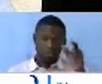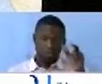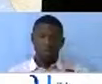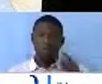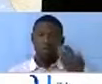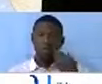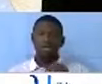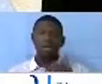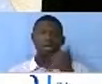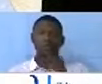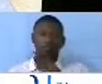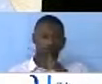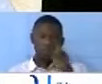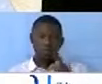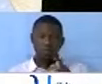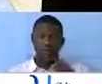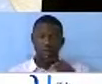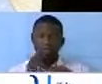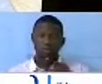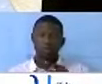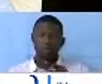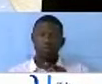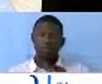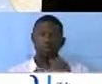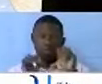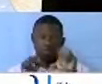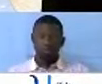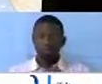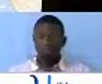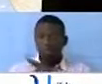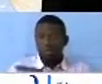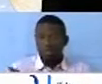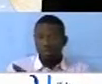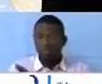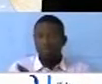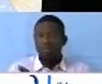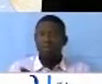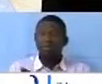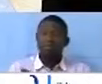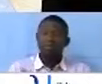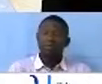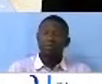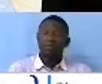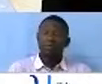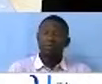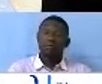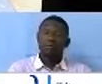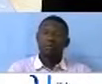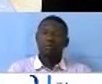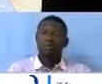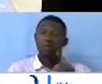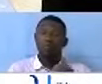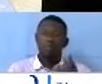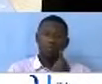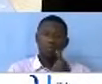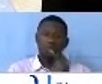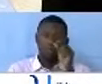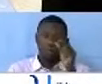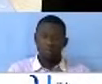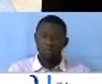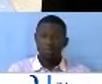about you possibly resigning when you were the only